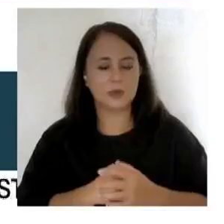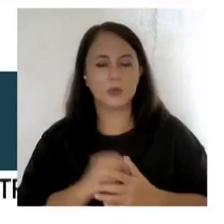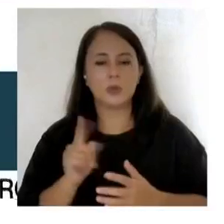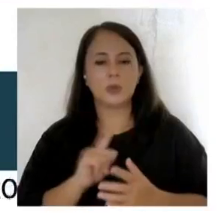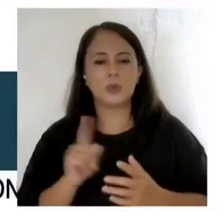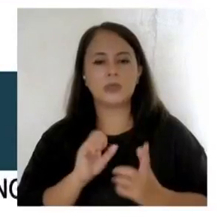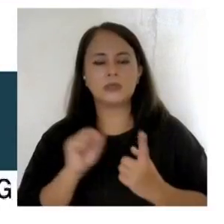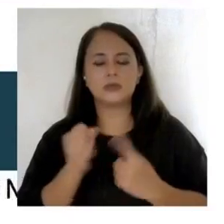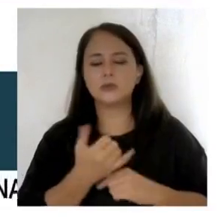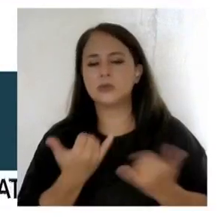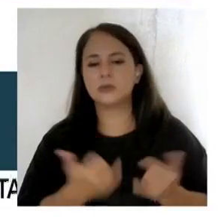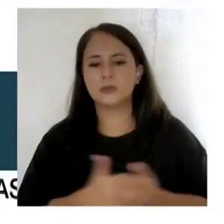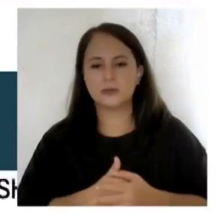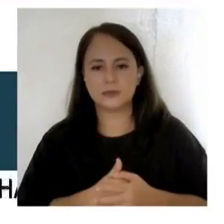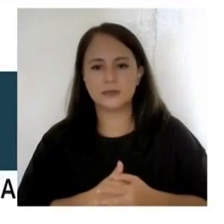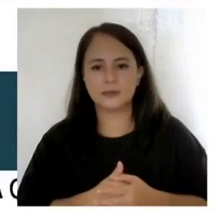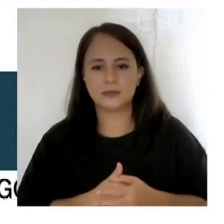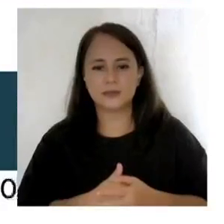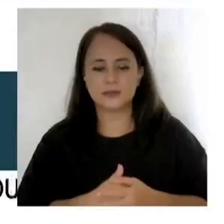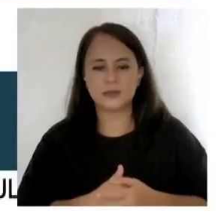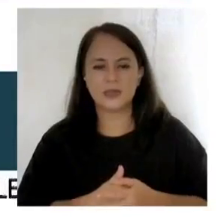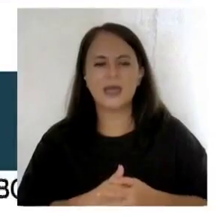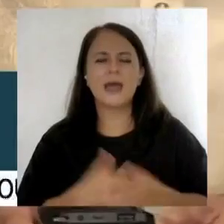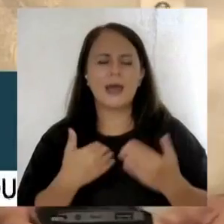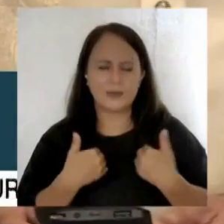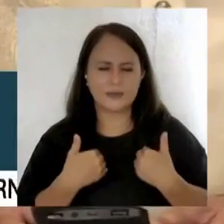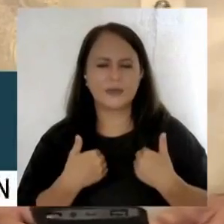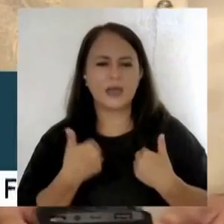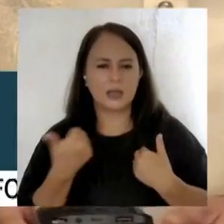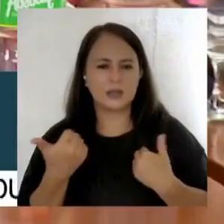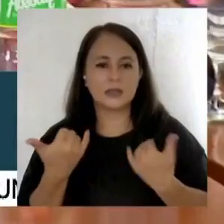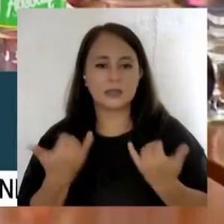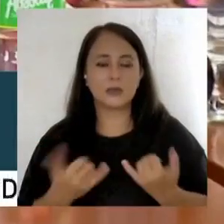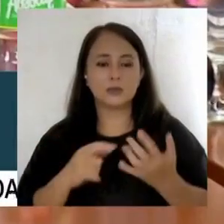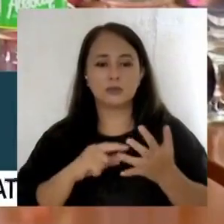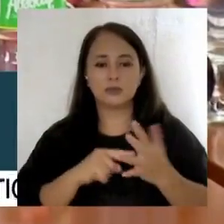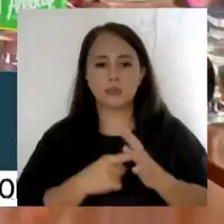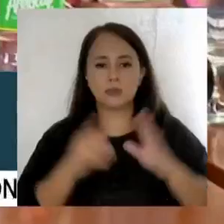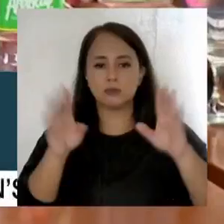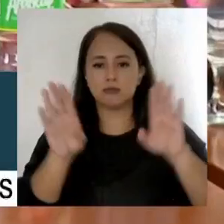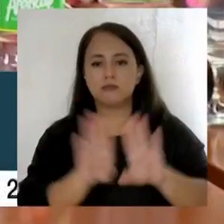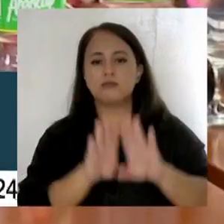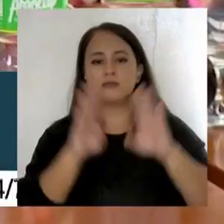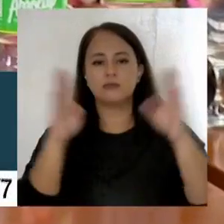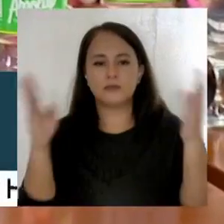situation? There are others who are now beginning to open. And in fact,